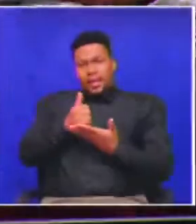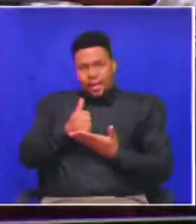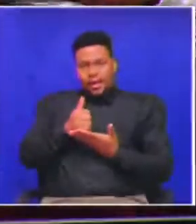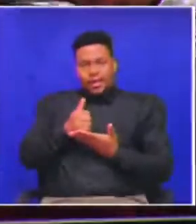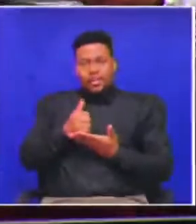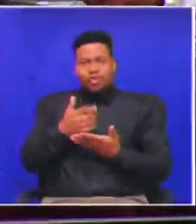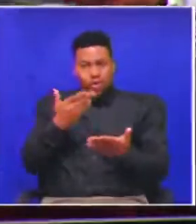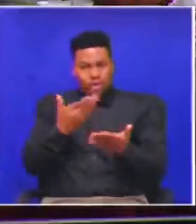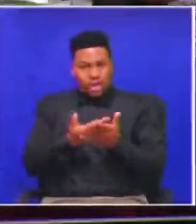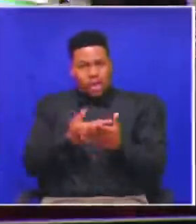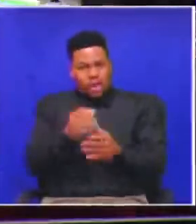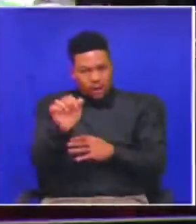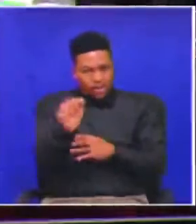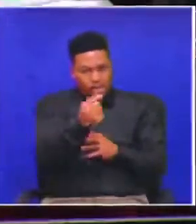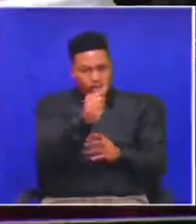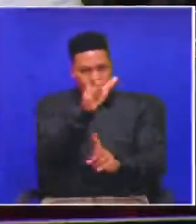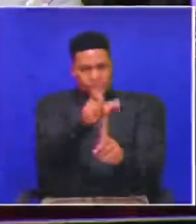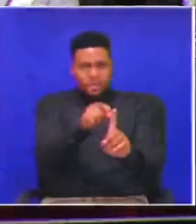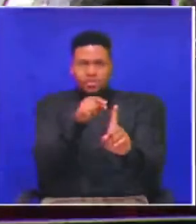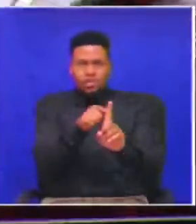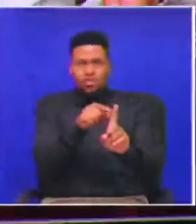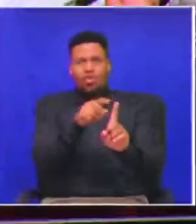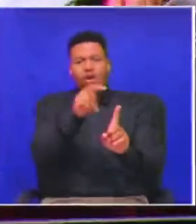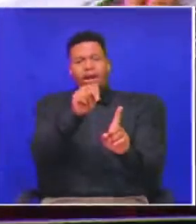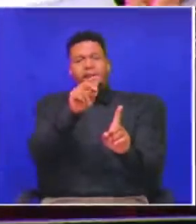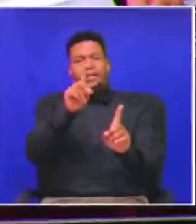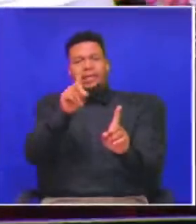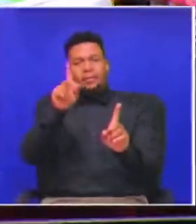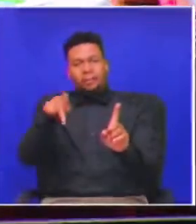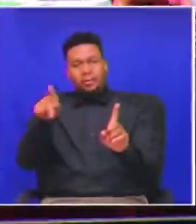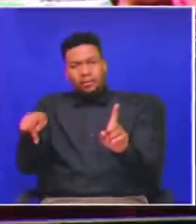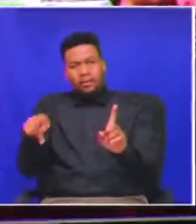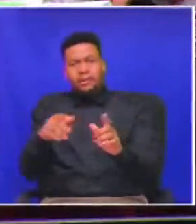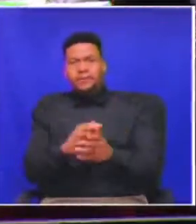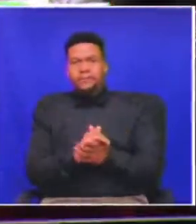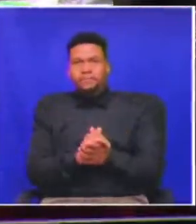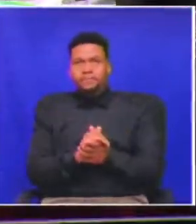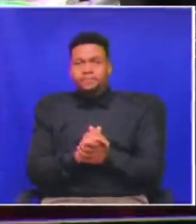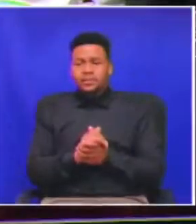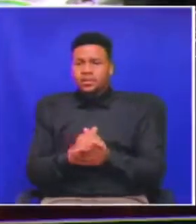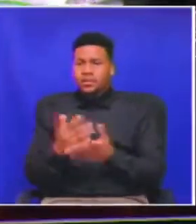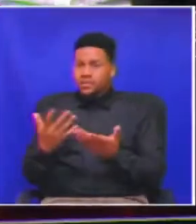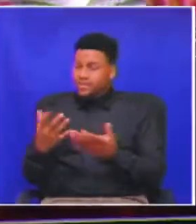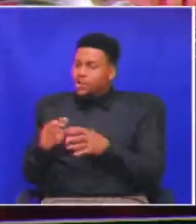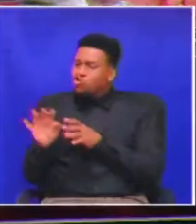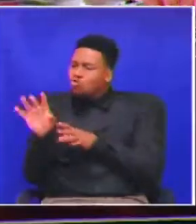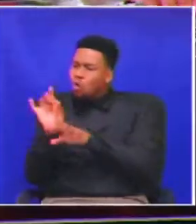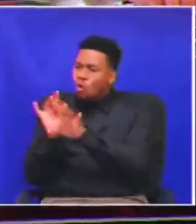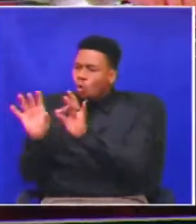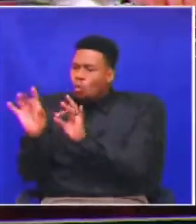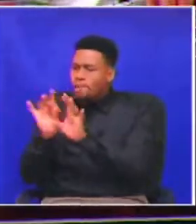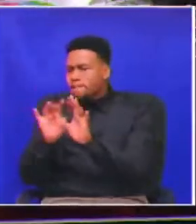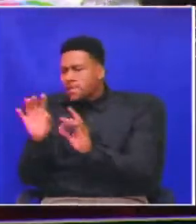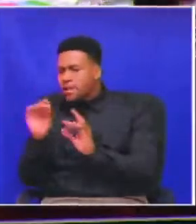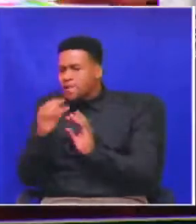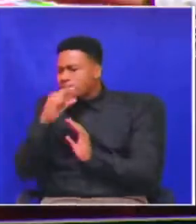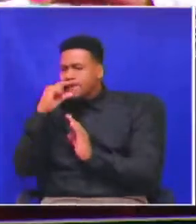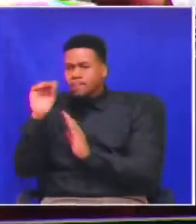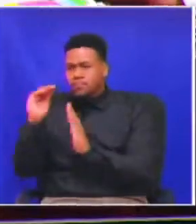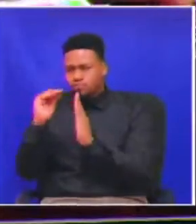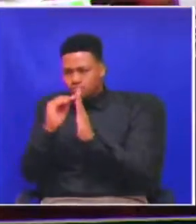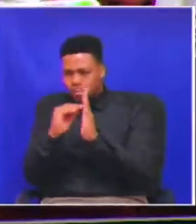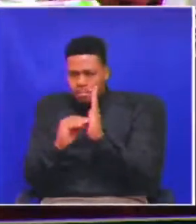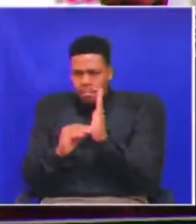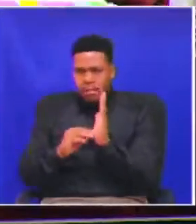NDPP in terms of calling for nominations shortlisting candidates and